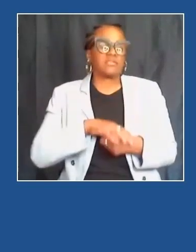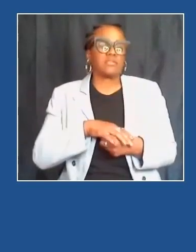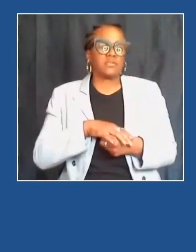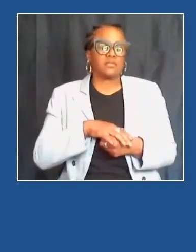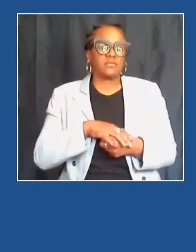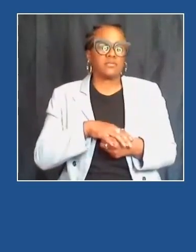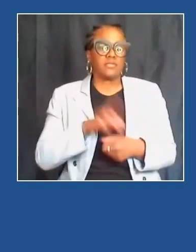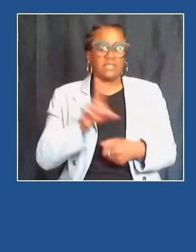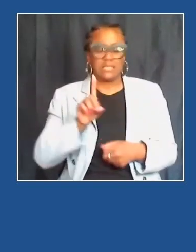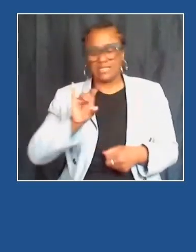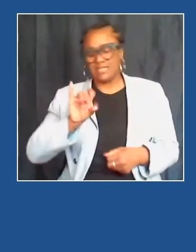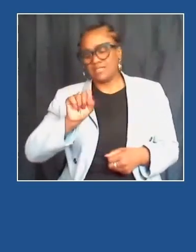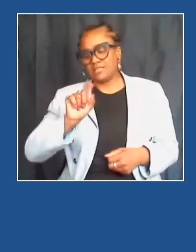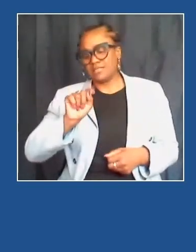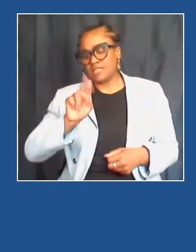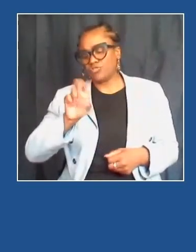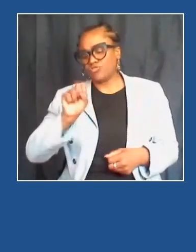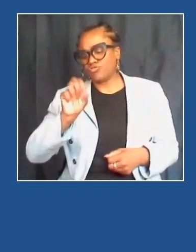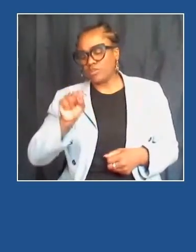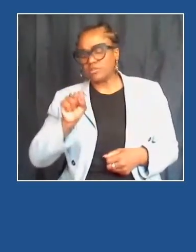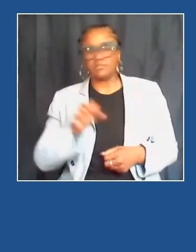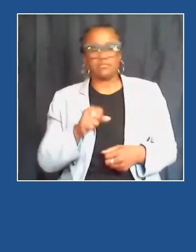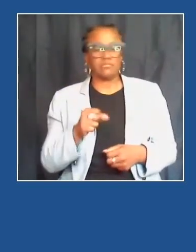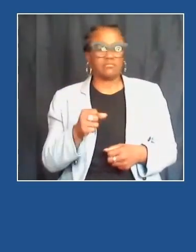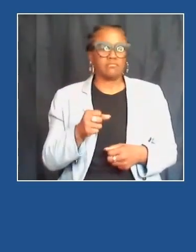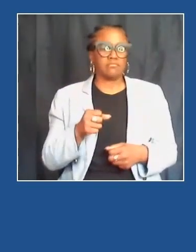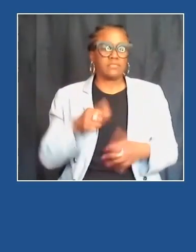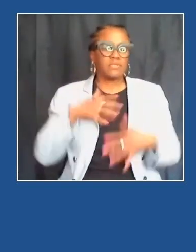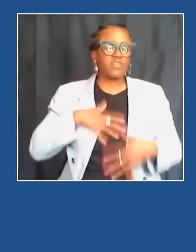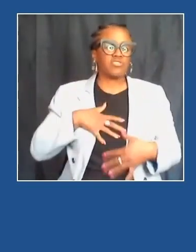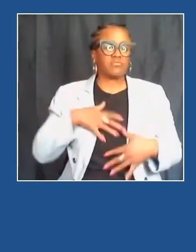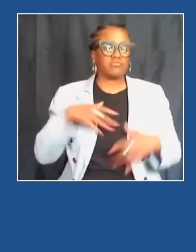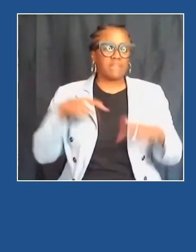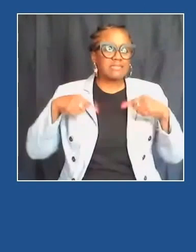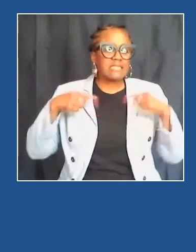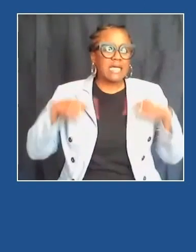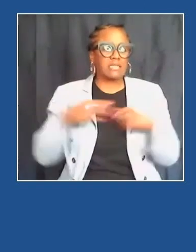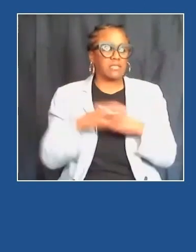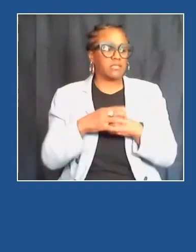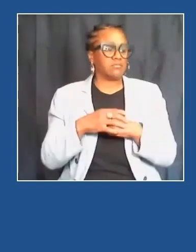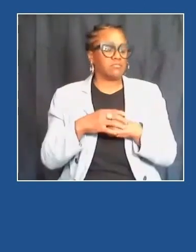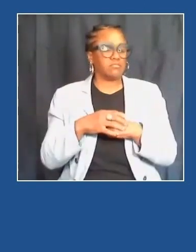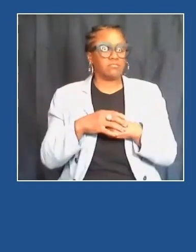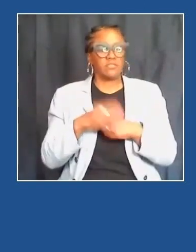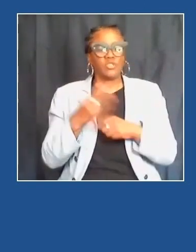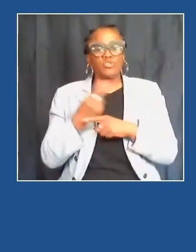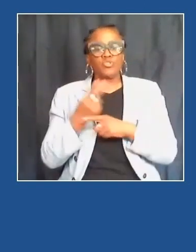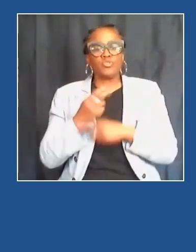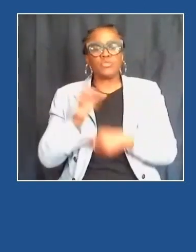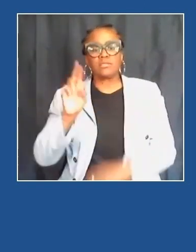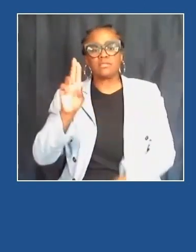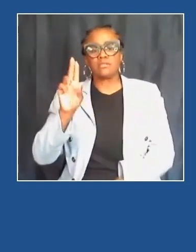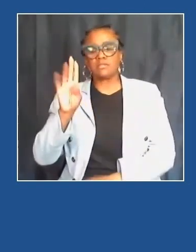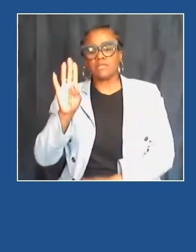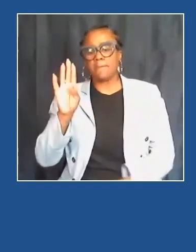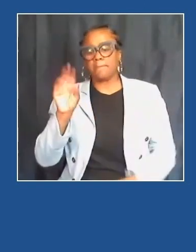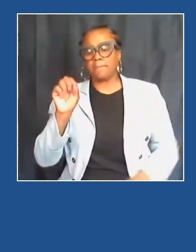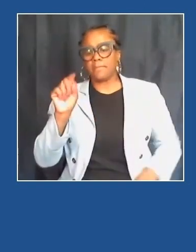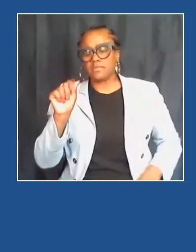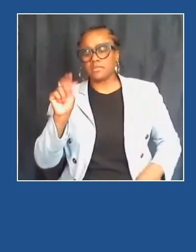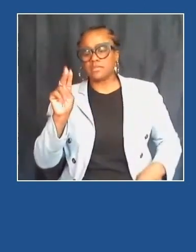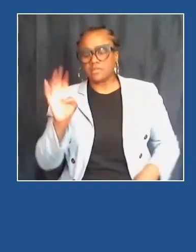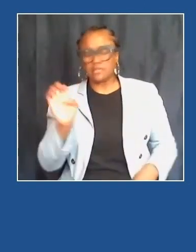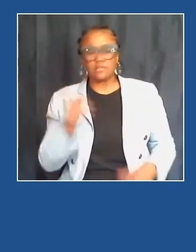distress in the form of depression, anxiety, substance use problems, burnout, other kinds of mental